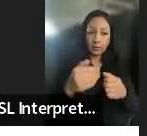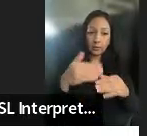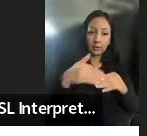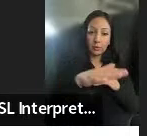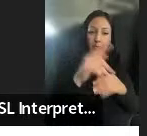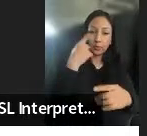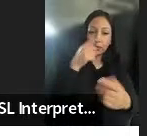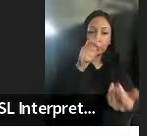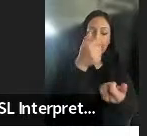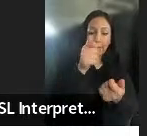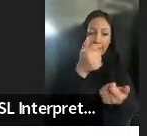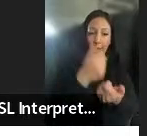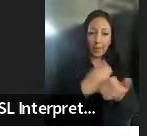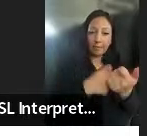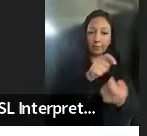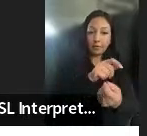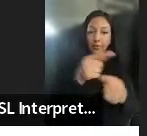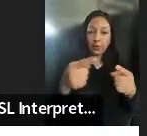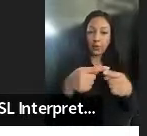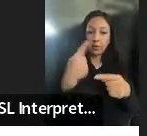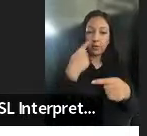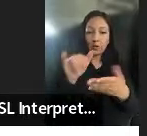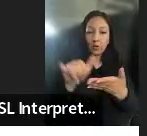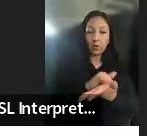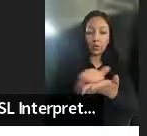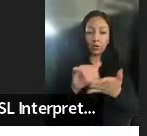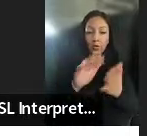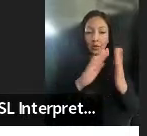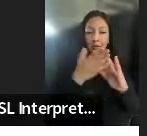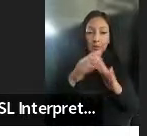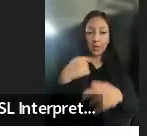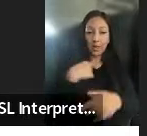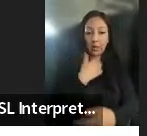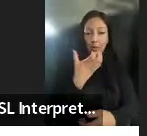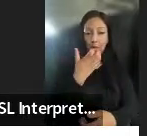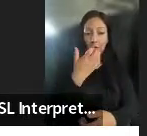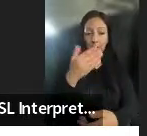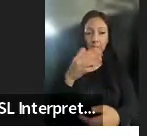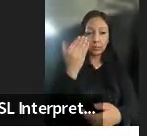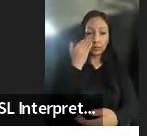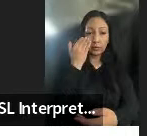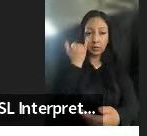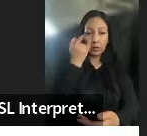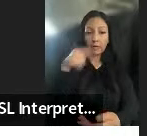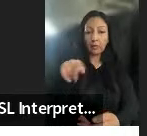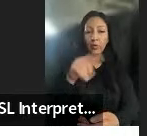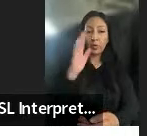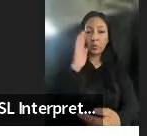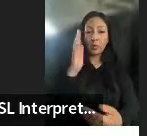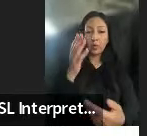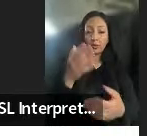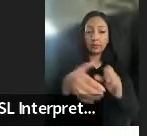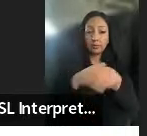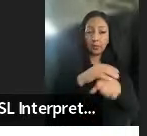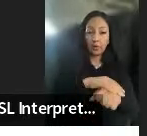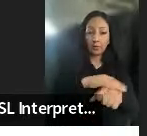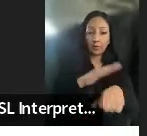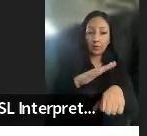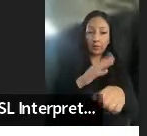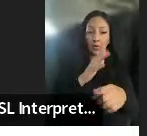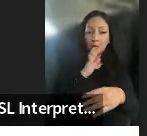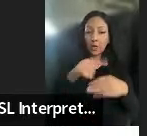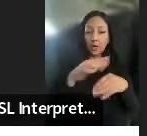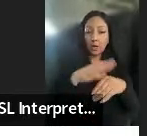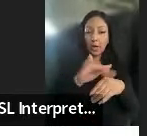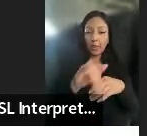every corner of New York City. And I wanted to find out if you were going to be addressing the fact